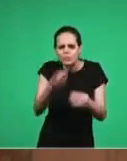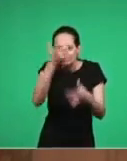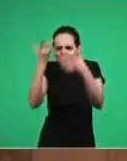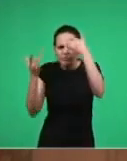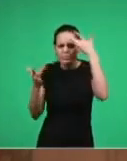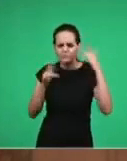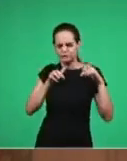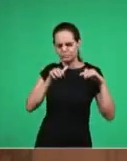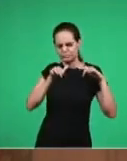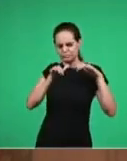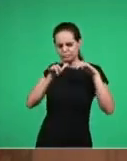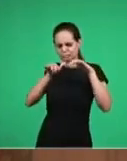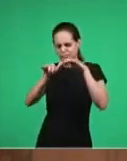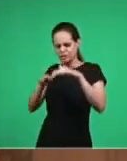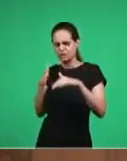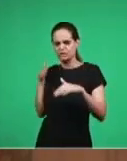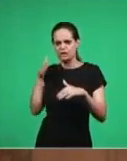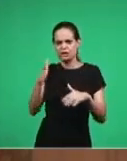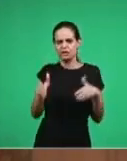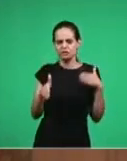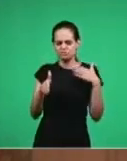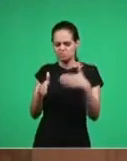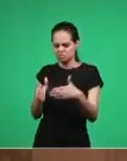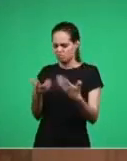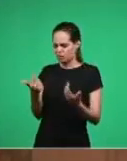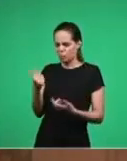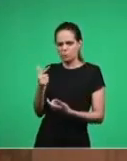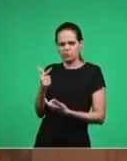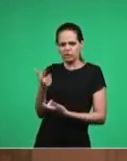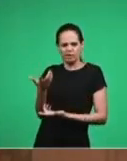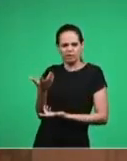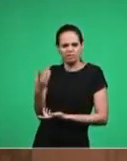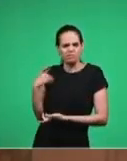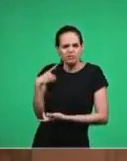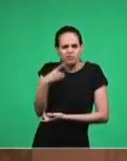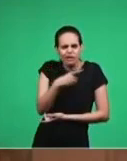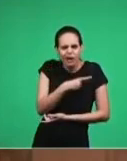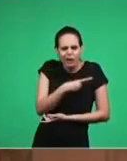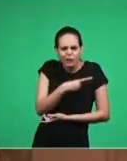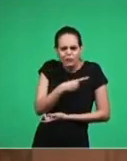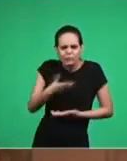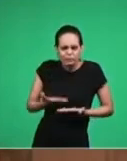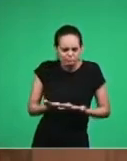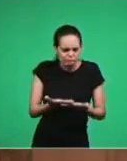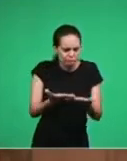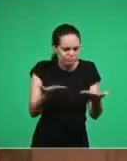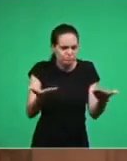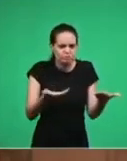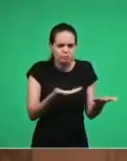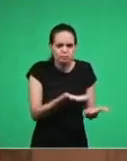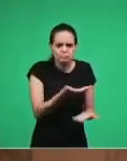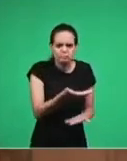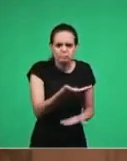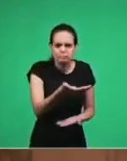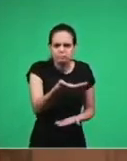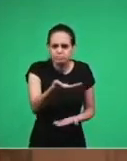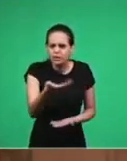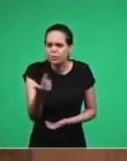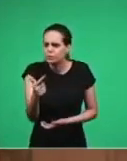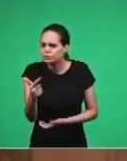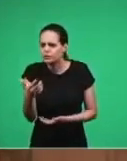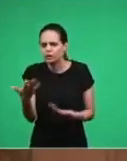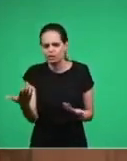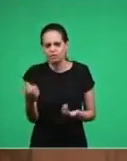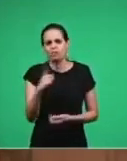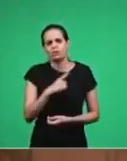to lead them and to do it correctly. There wasn't any dialogue. There wasn't any communication. Everyone showed up and there was nothing there. There was